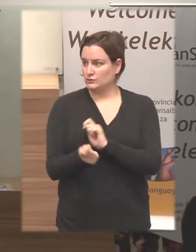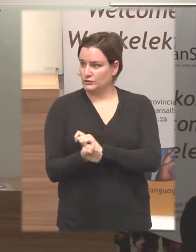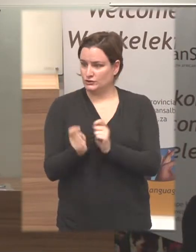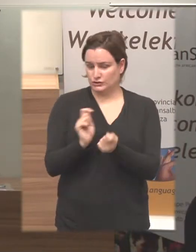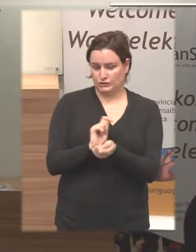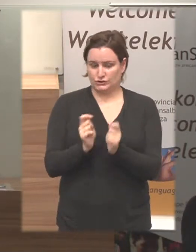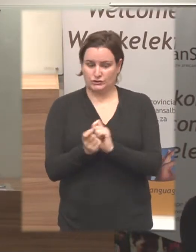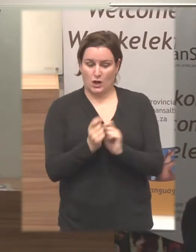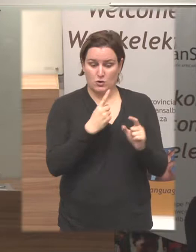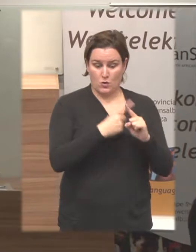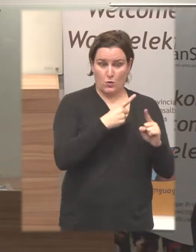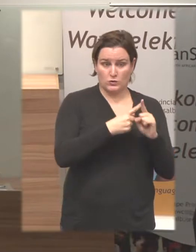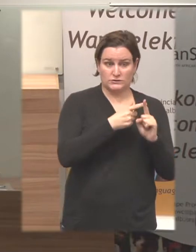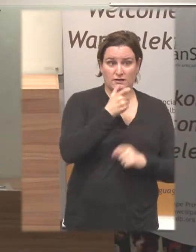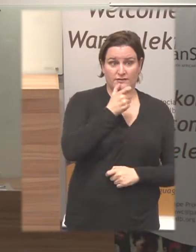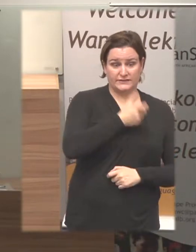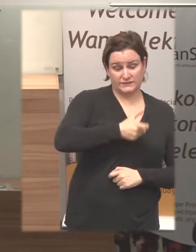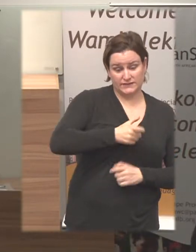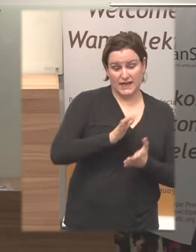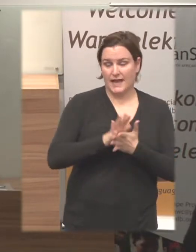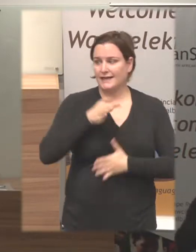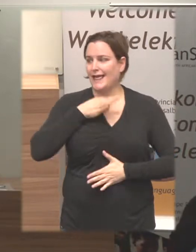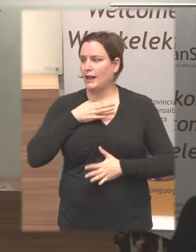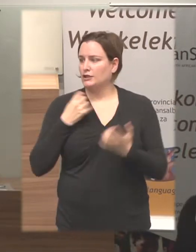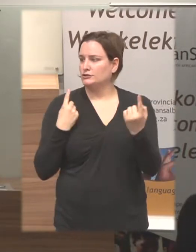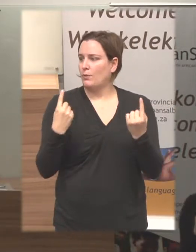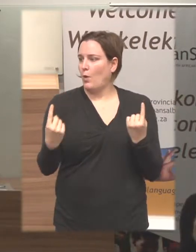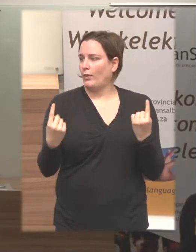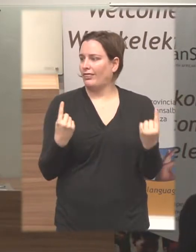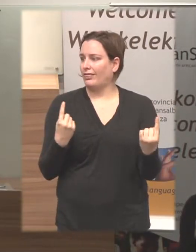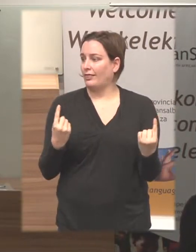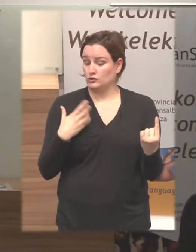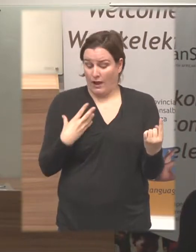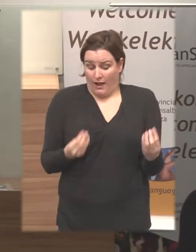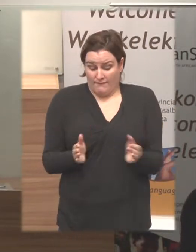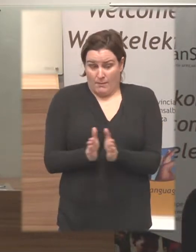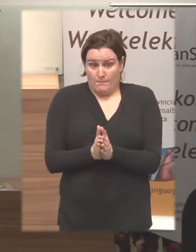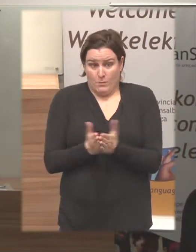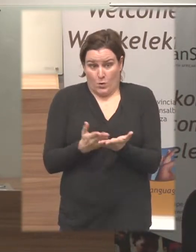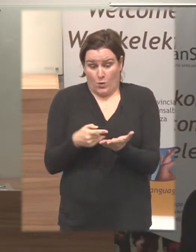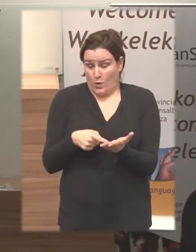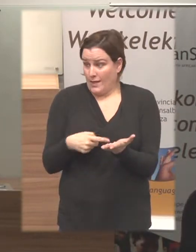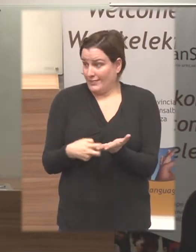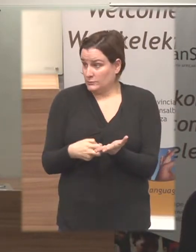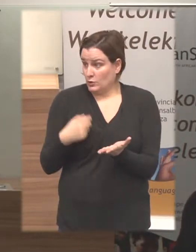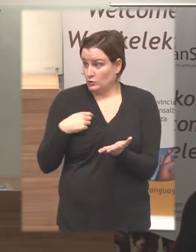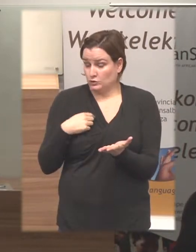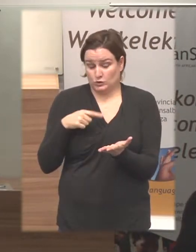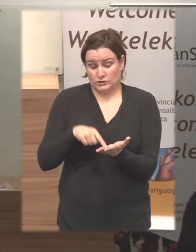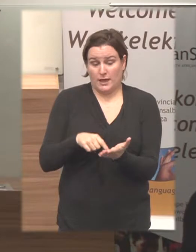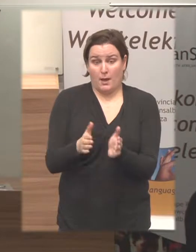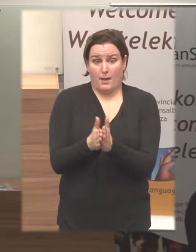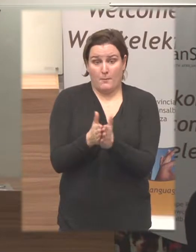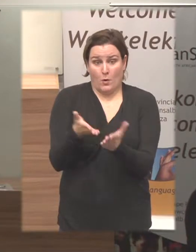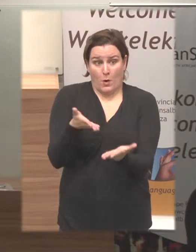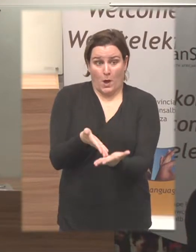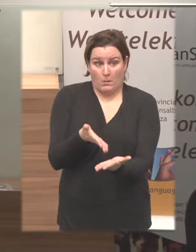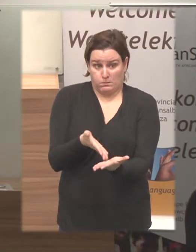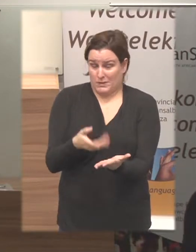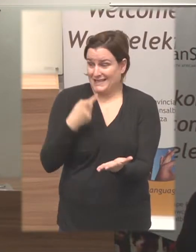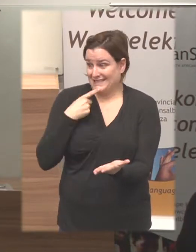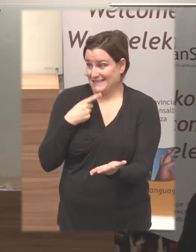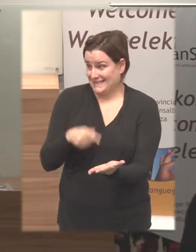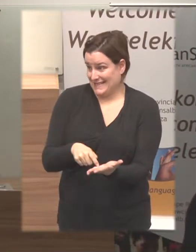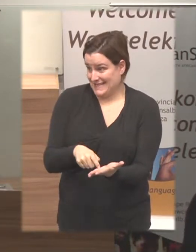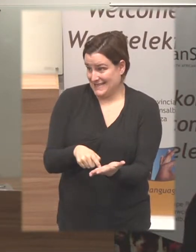Kingo Kukutiwe, and the English resources. She's working with a textbook, and so she's pointing to the textbook and saying to the learners, and then it says,